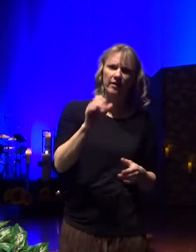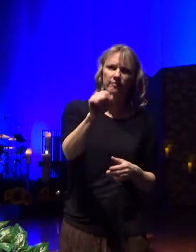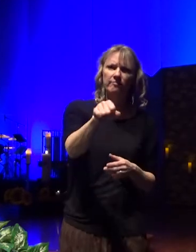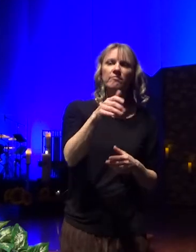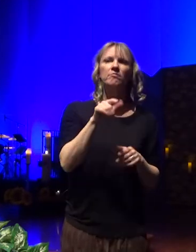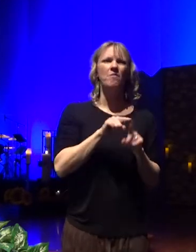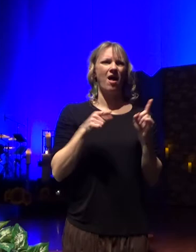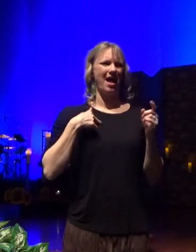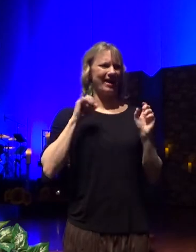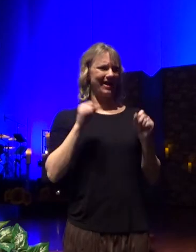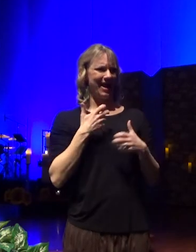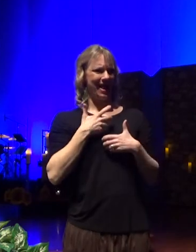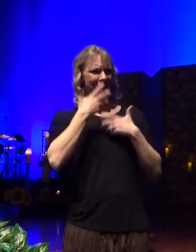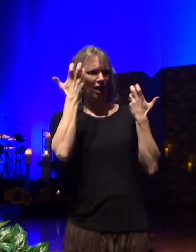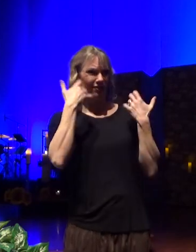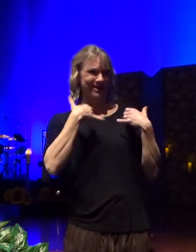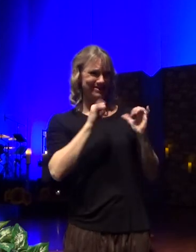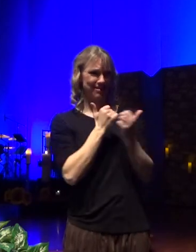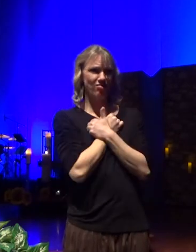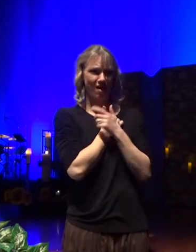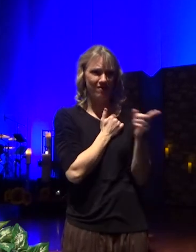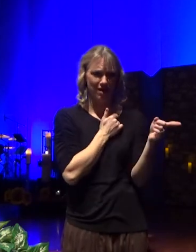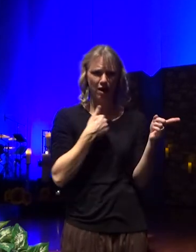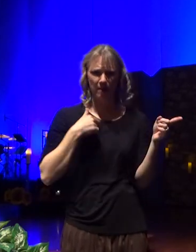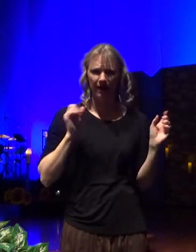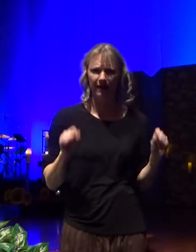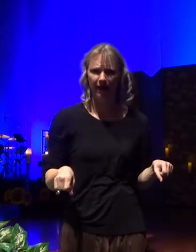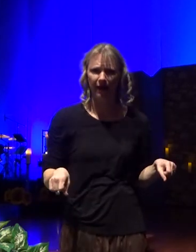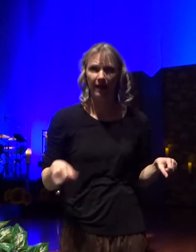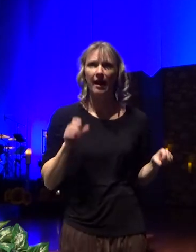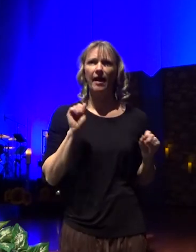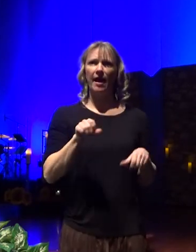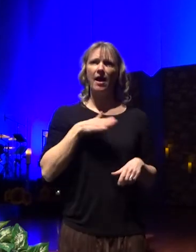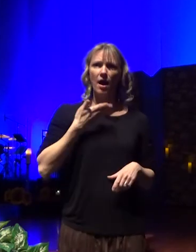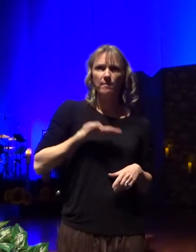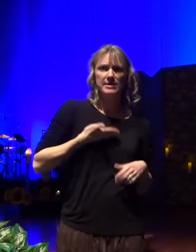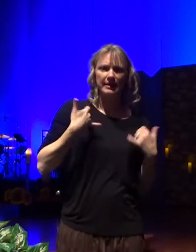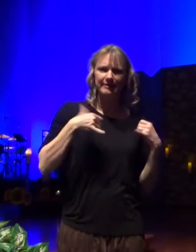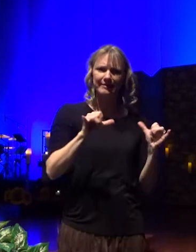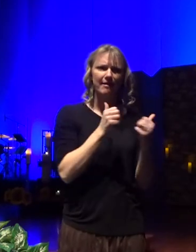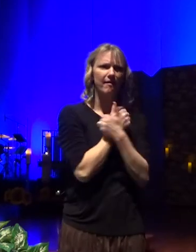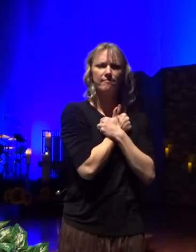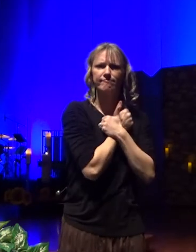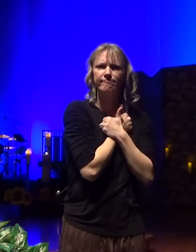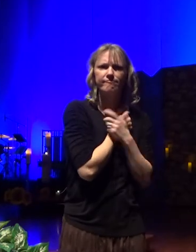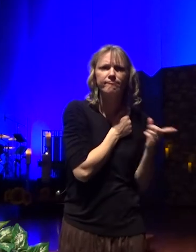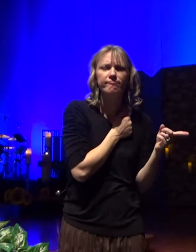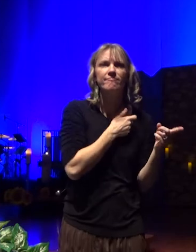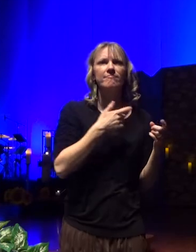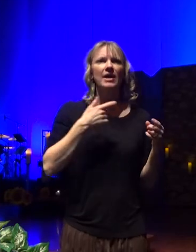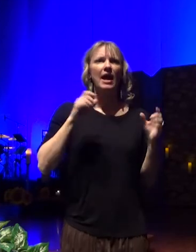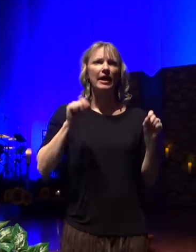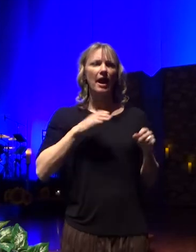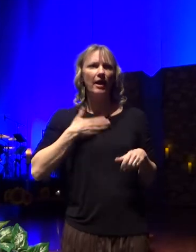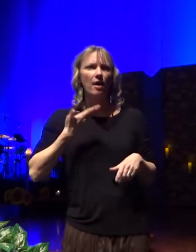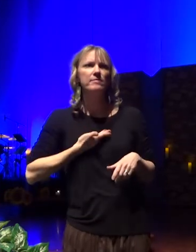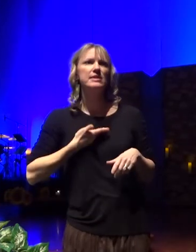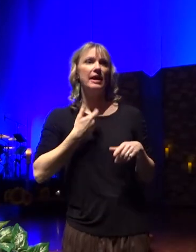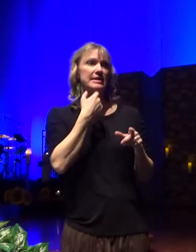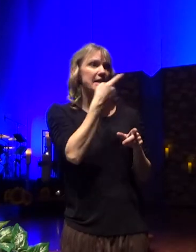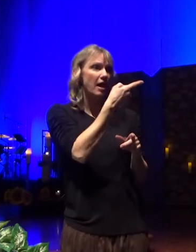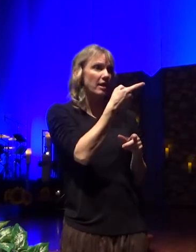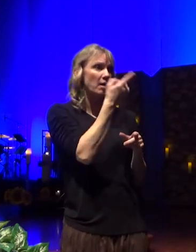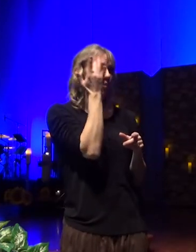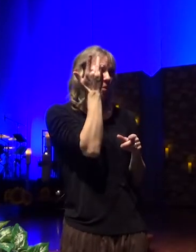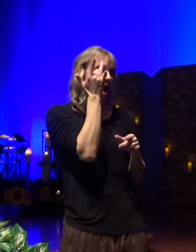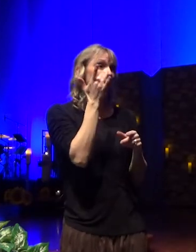But I can be angry with someone and still love them. I can be upset with someone and still embrace them. I can be upset with someone,